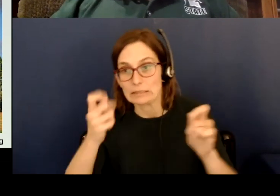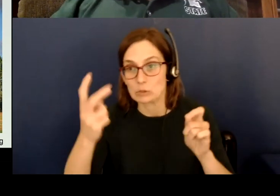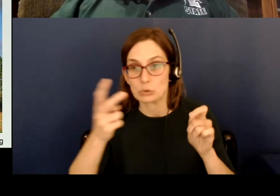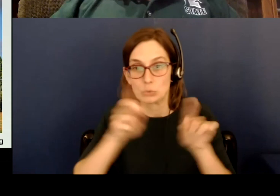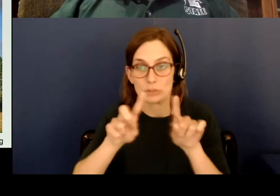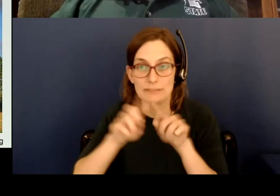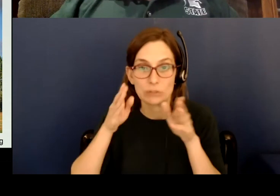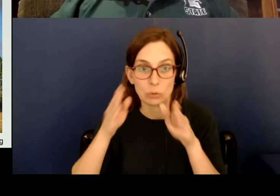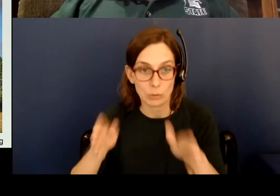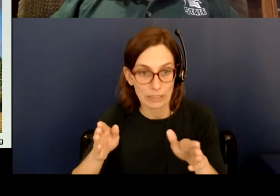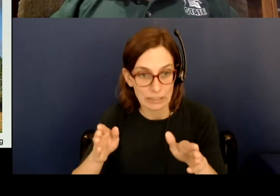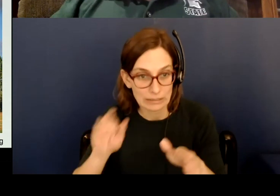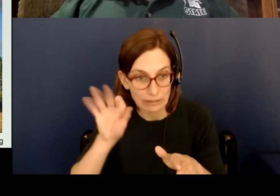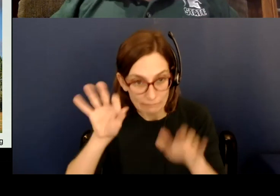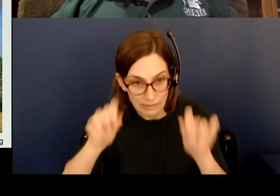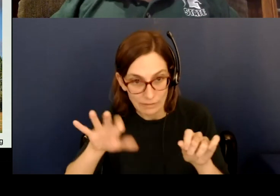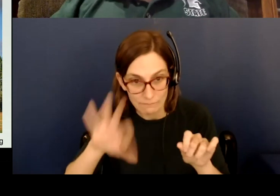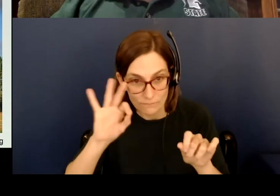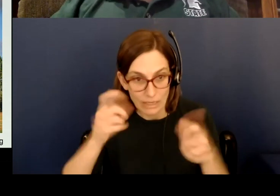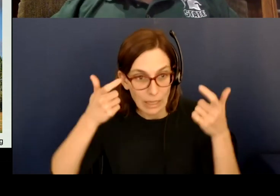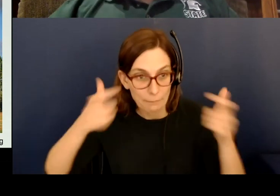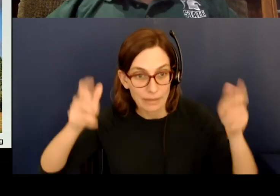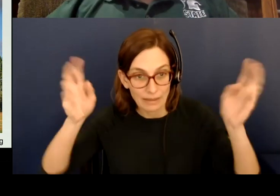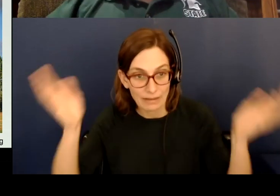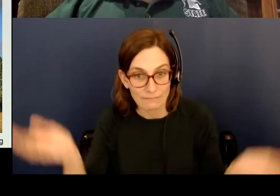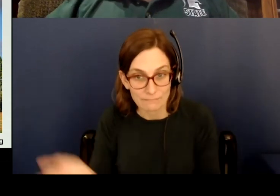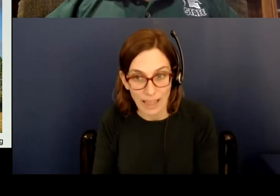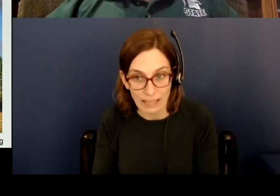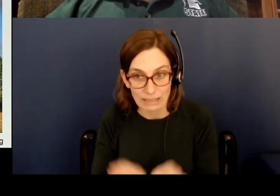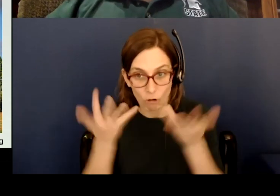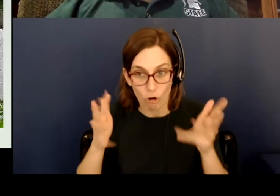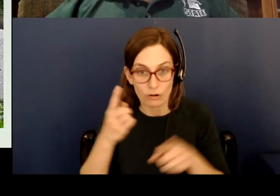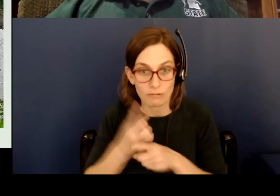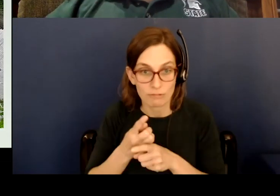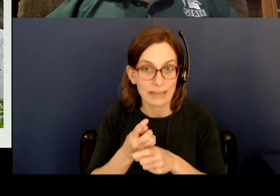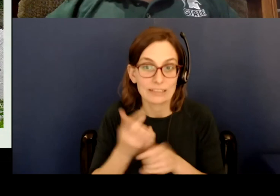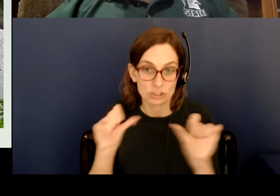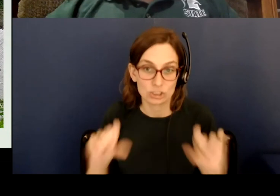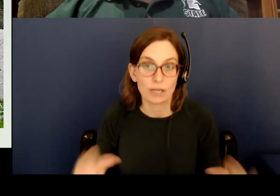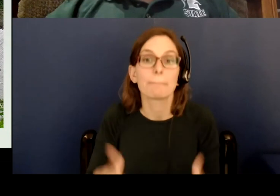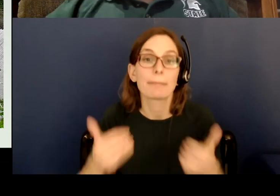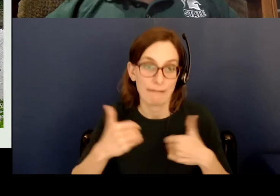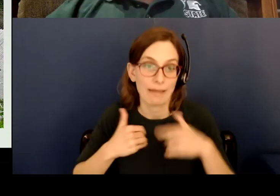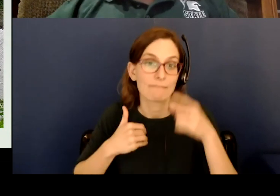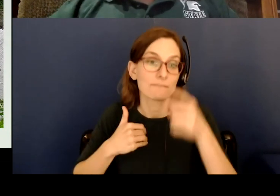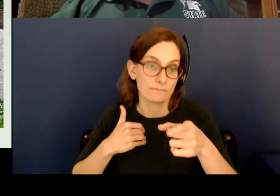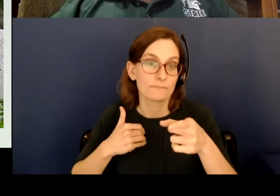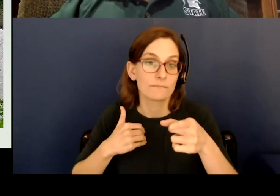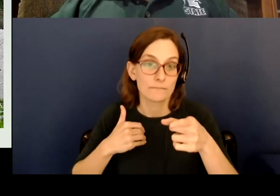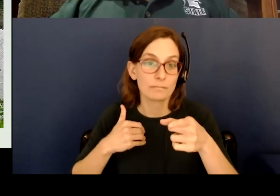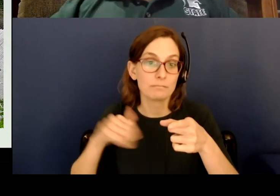if we could find a large valley that already had the correct bowl shape? Well, there is such a thing, and this is the Arecibo